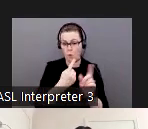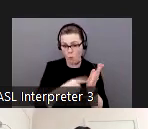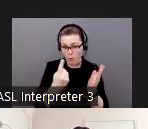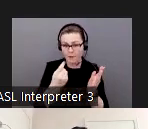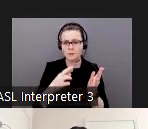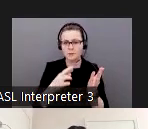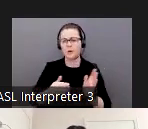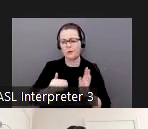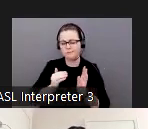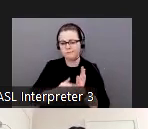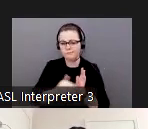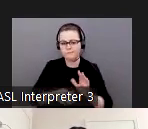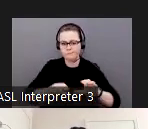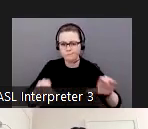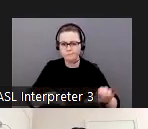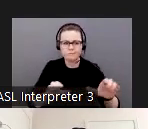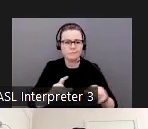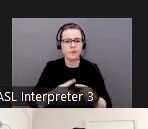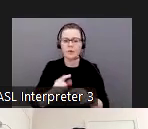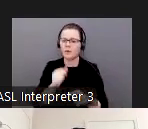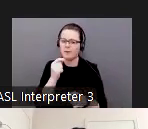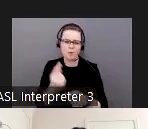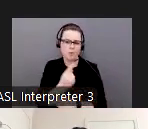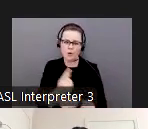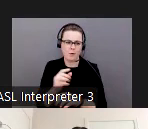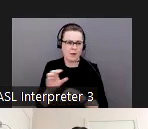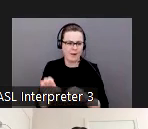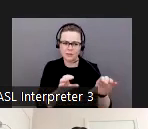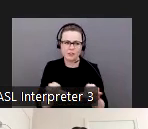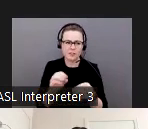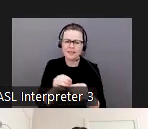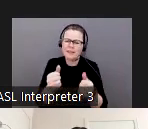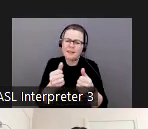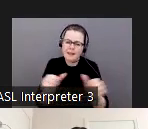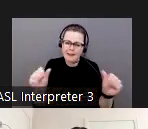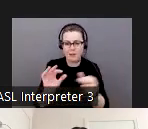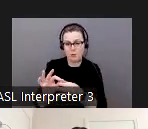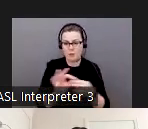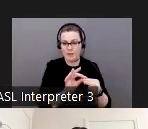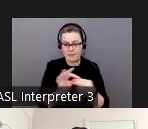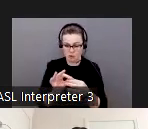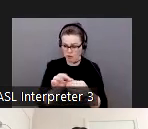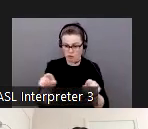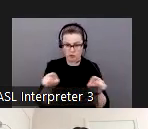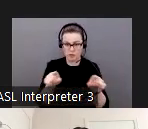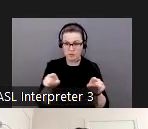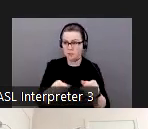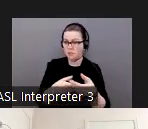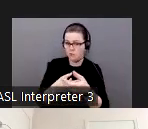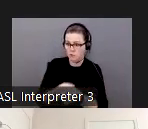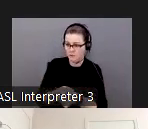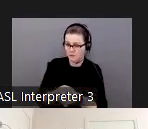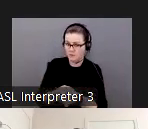lack of appropriate action occurring within any relationship where there is an expectation of trust, which causes harm